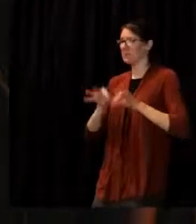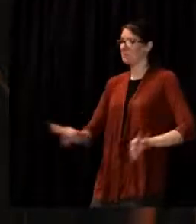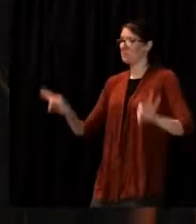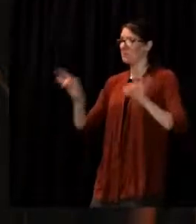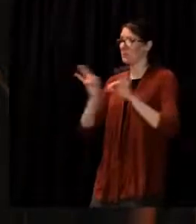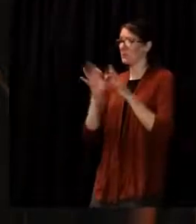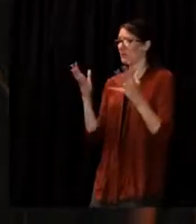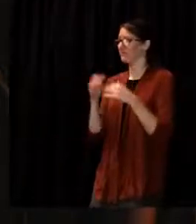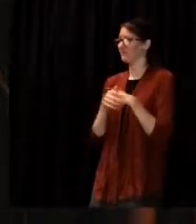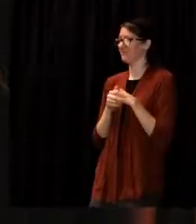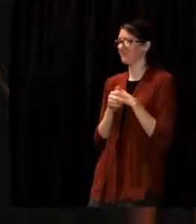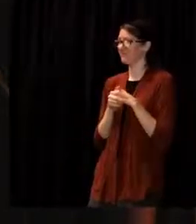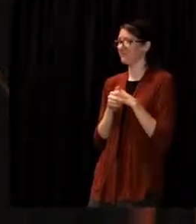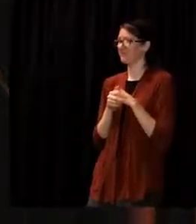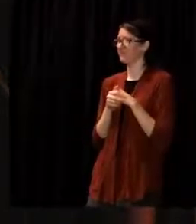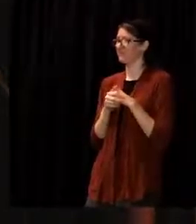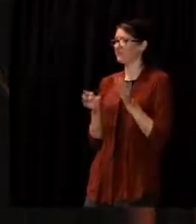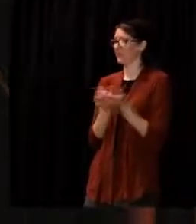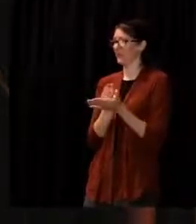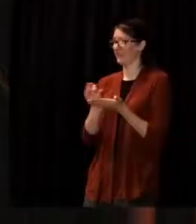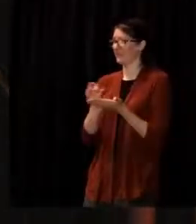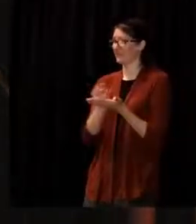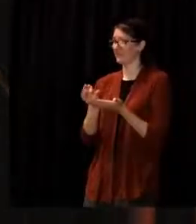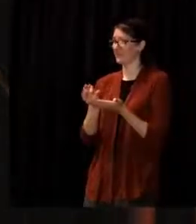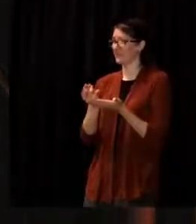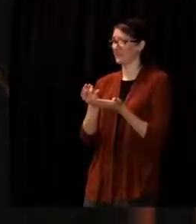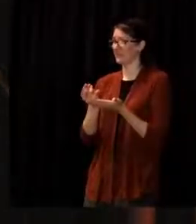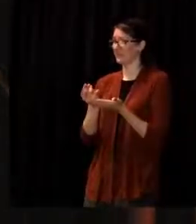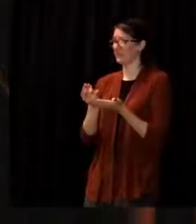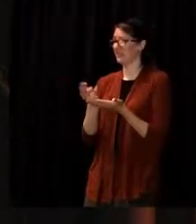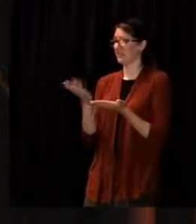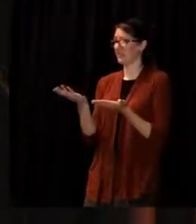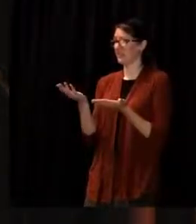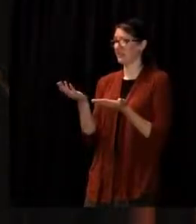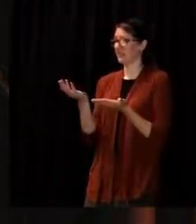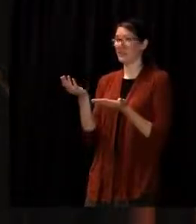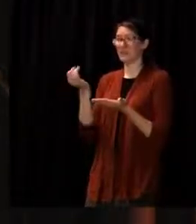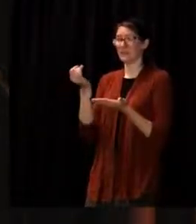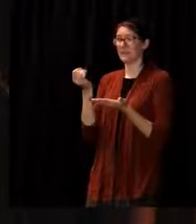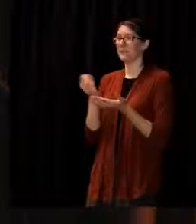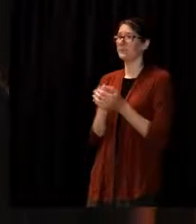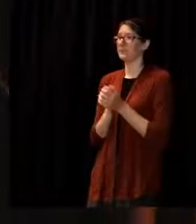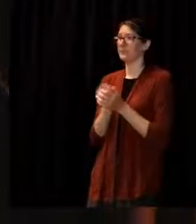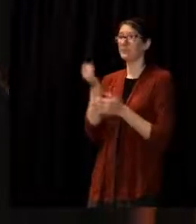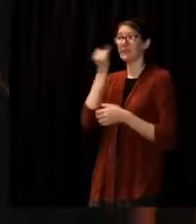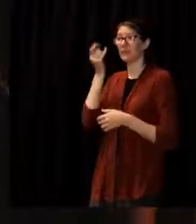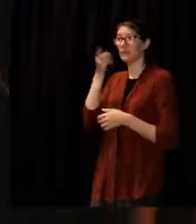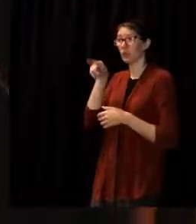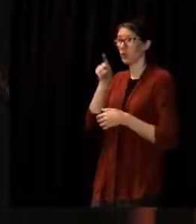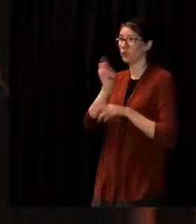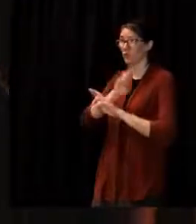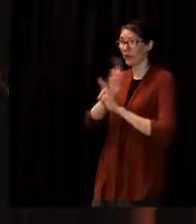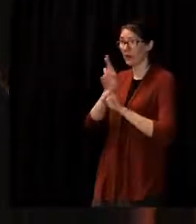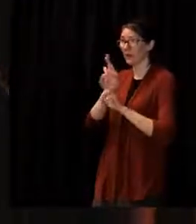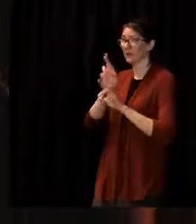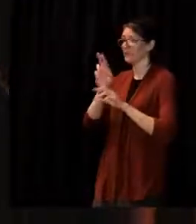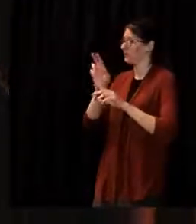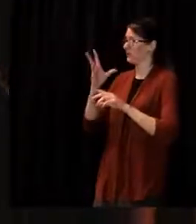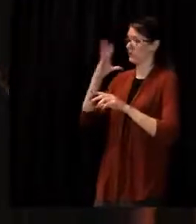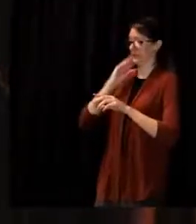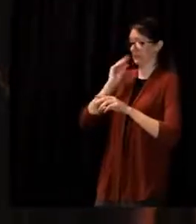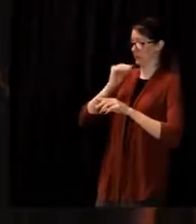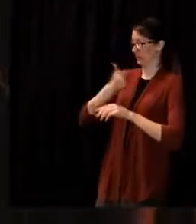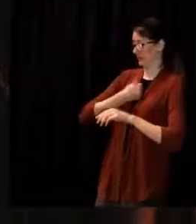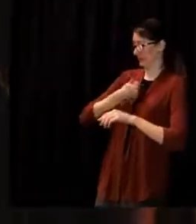candid. It's you. It's you being ready to either be discipled or to help disciple somebody